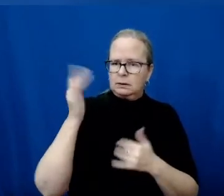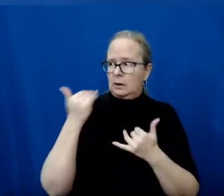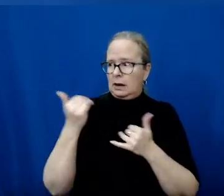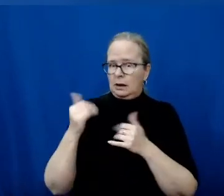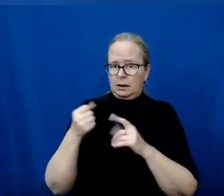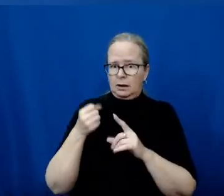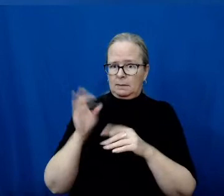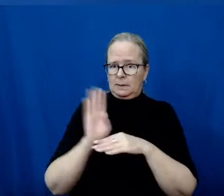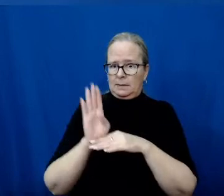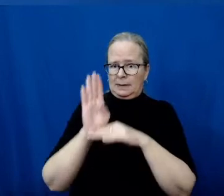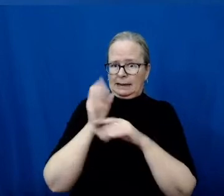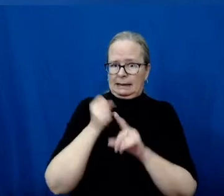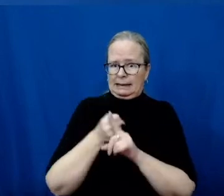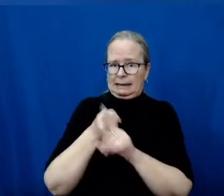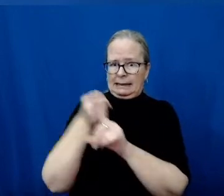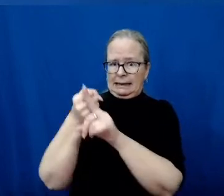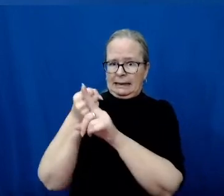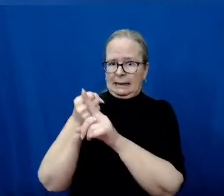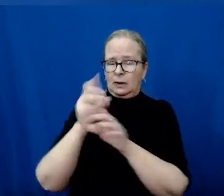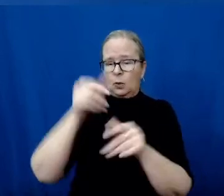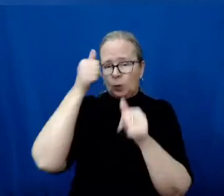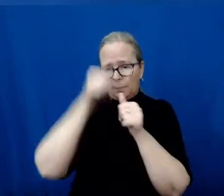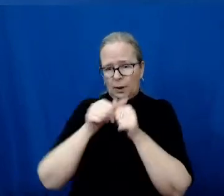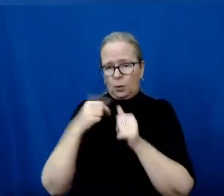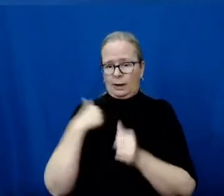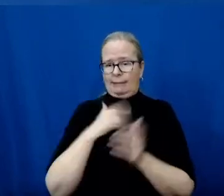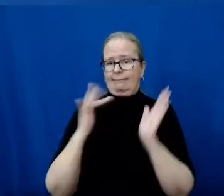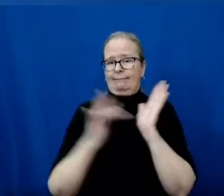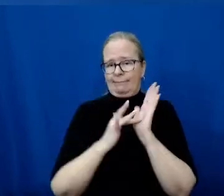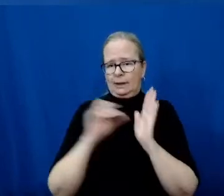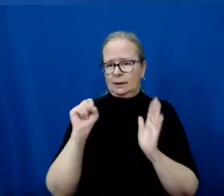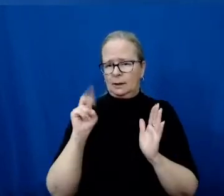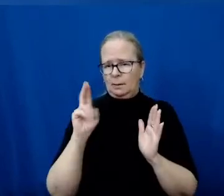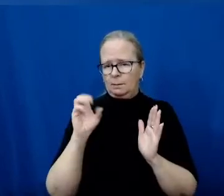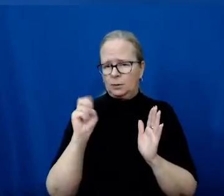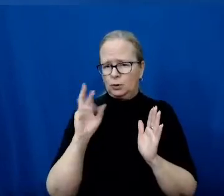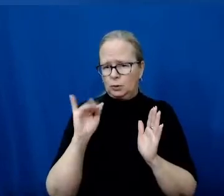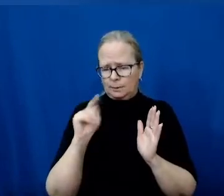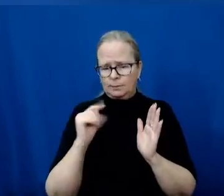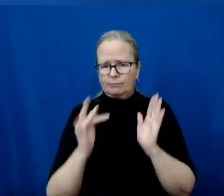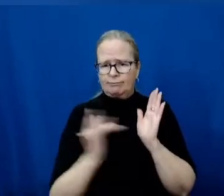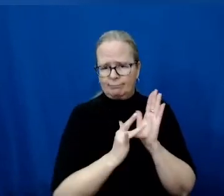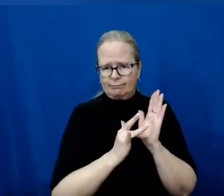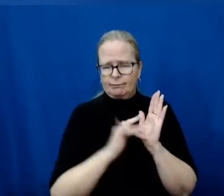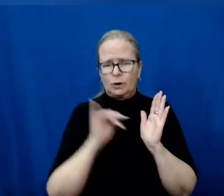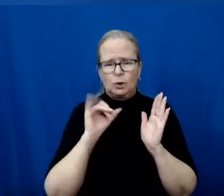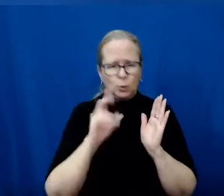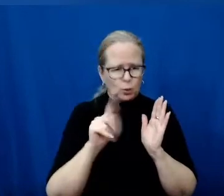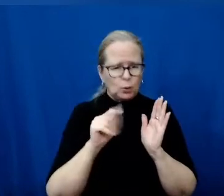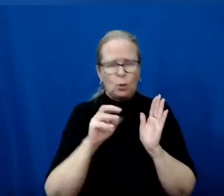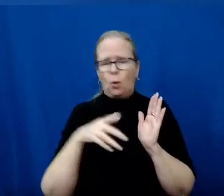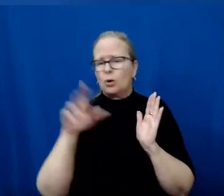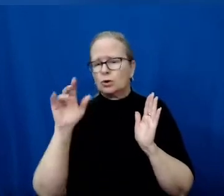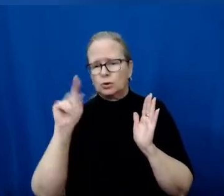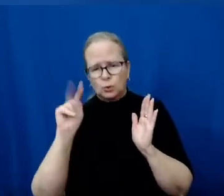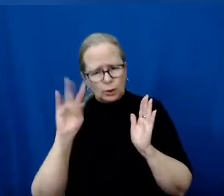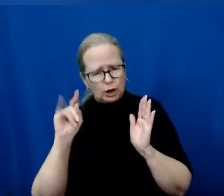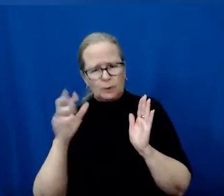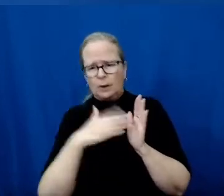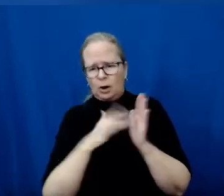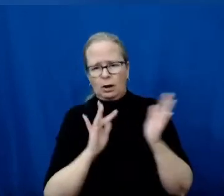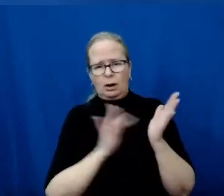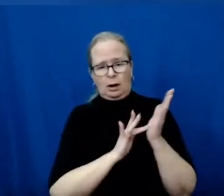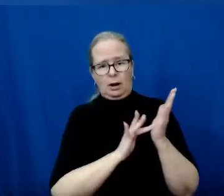on to receive all of the notifications. Connect with us, share your experiences. Please continue to expand the chorus, because together